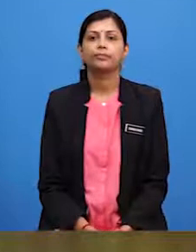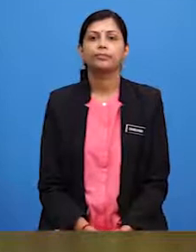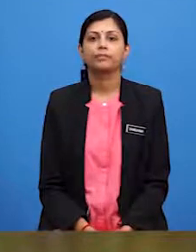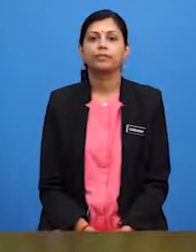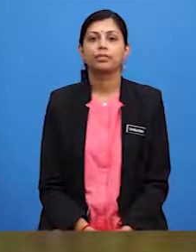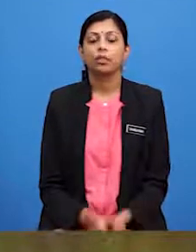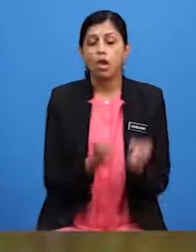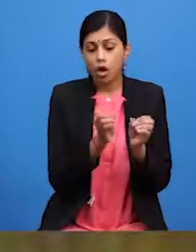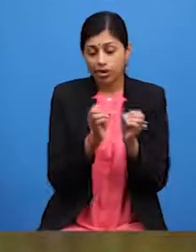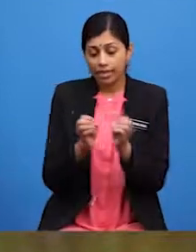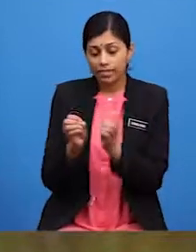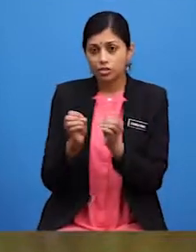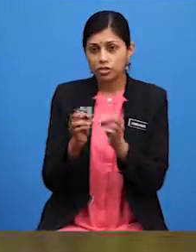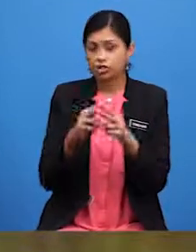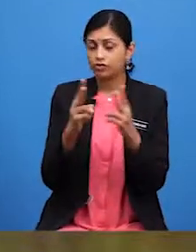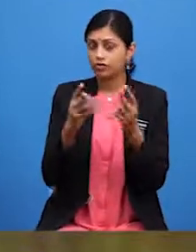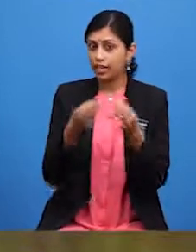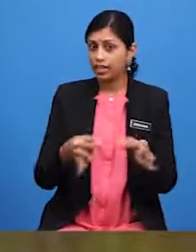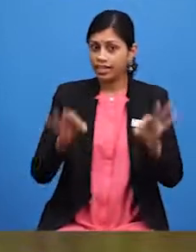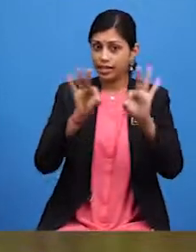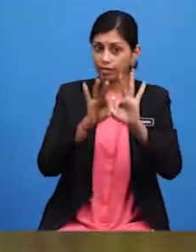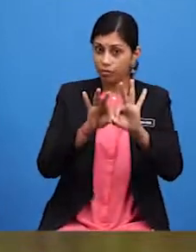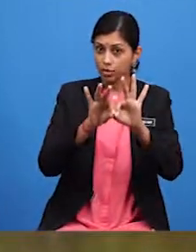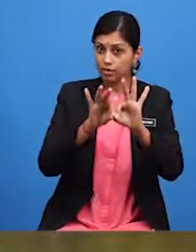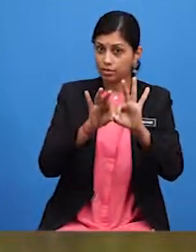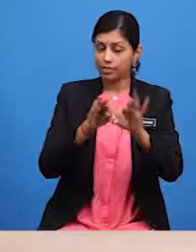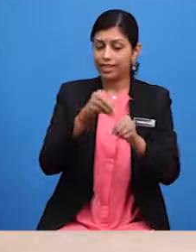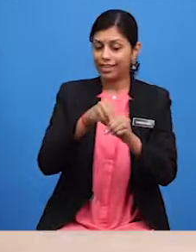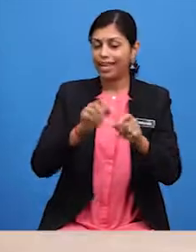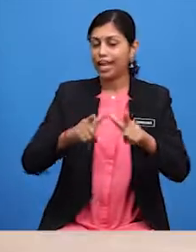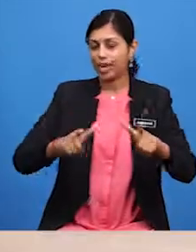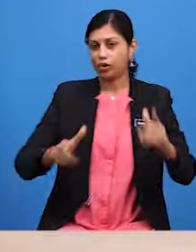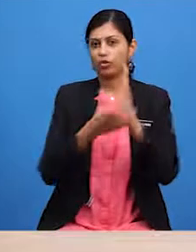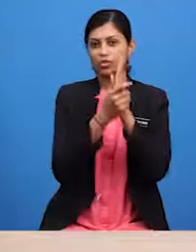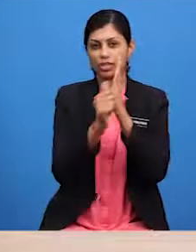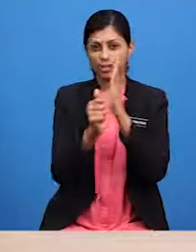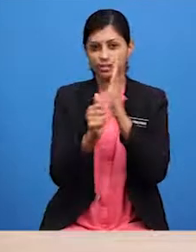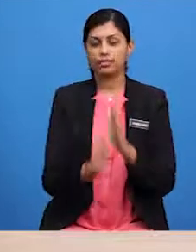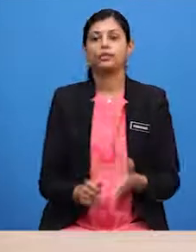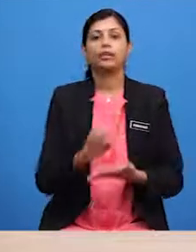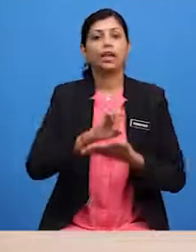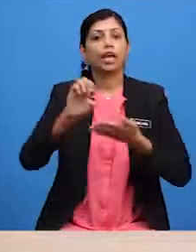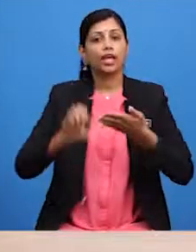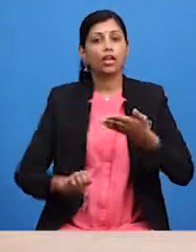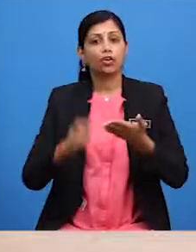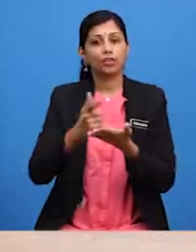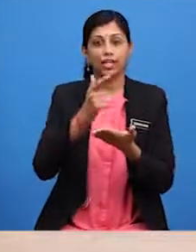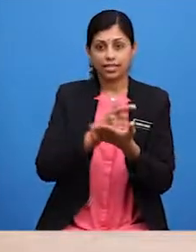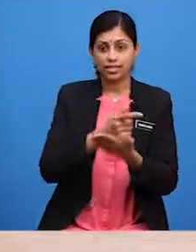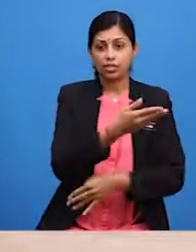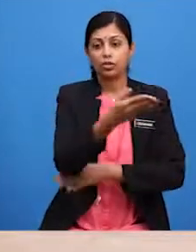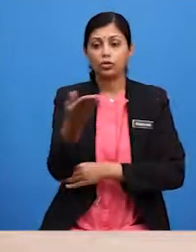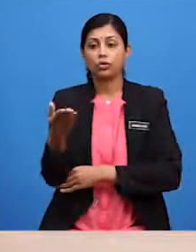Organization is important even in language skills. By the end of this lesson, you will be